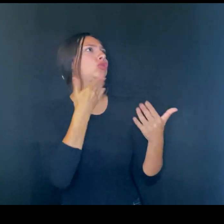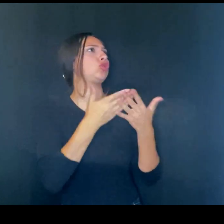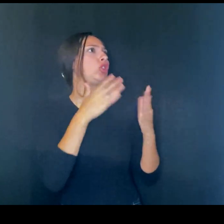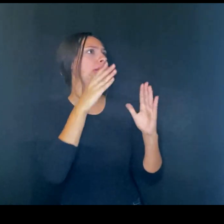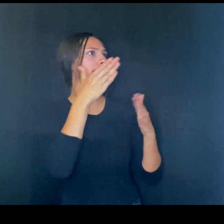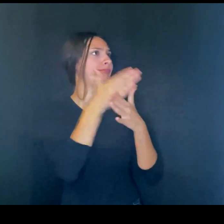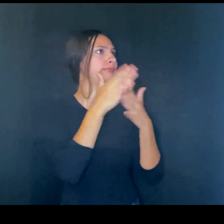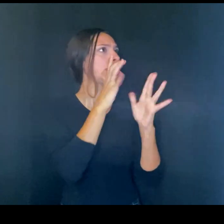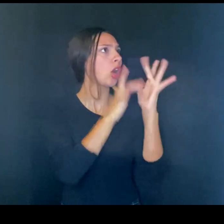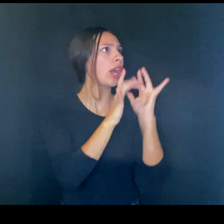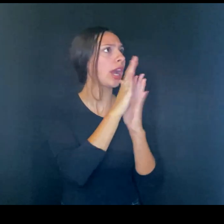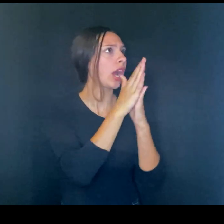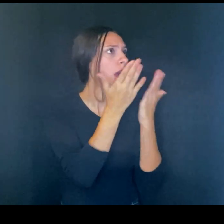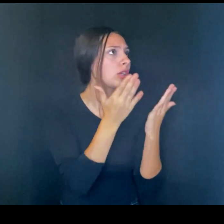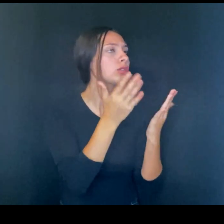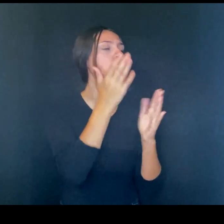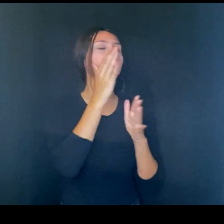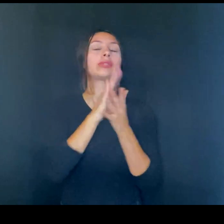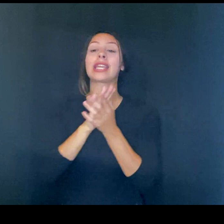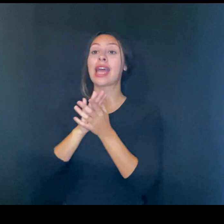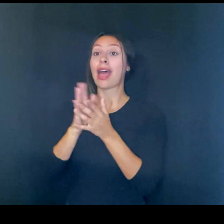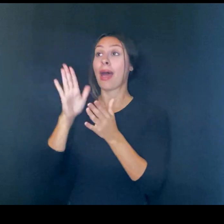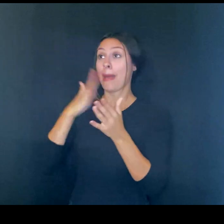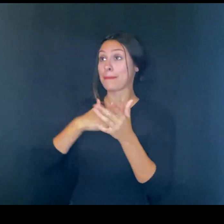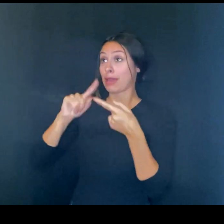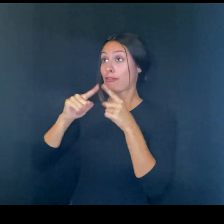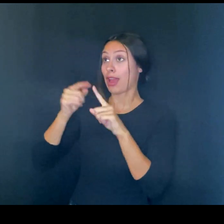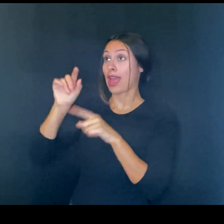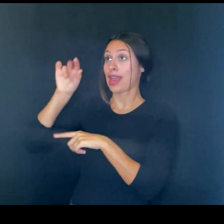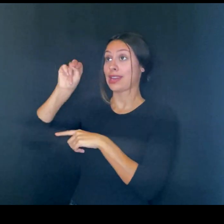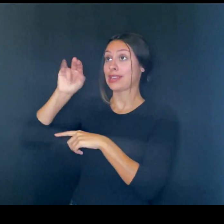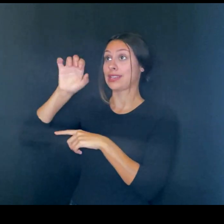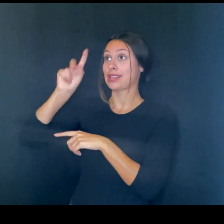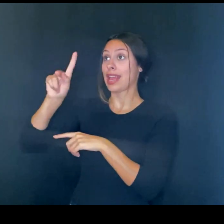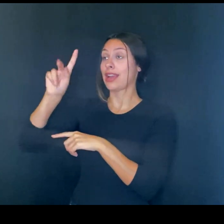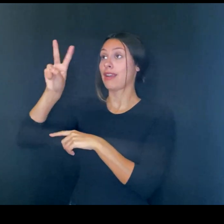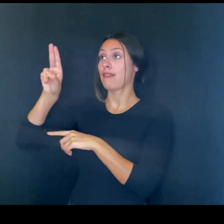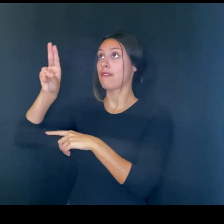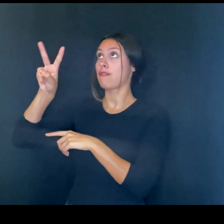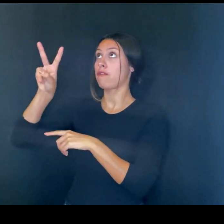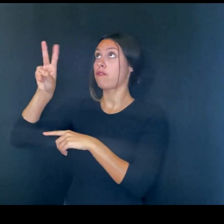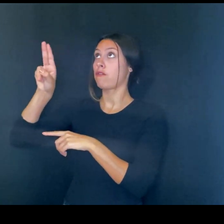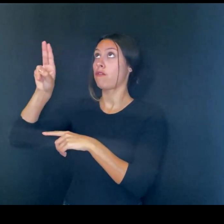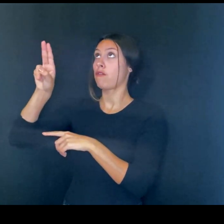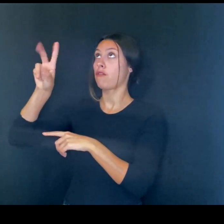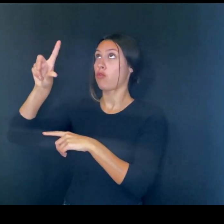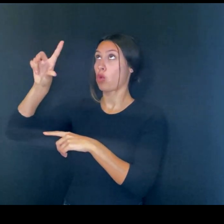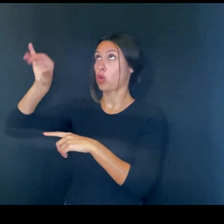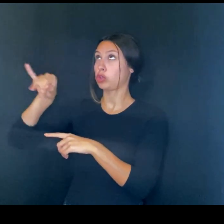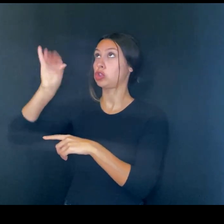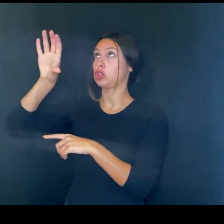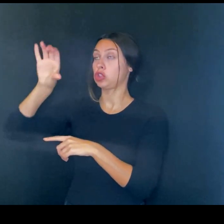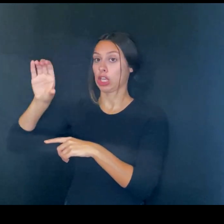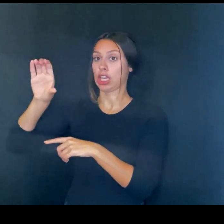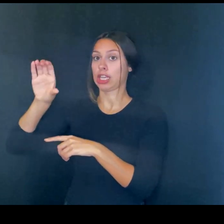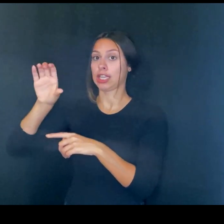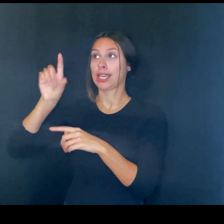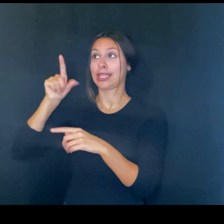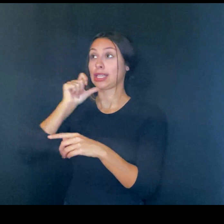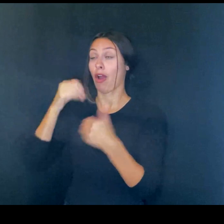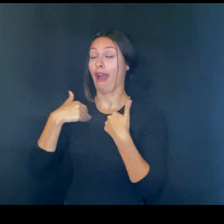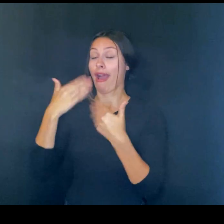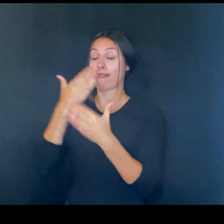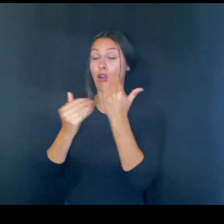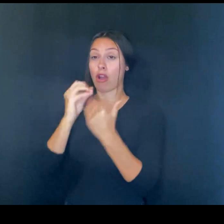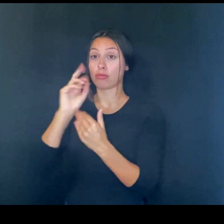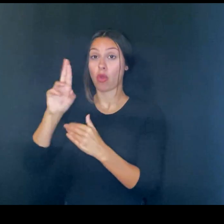Vujicic. He has arms and no legs. Yeah. Mm. And sometimes when you see him speak, well, it happens to me, and I think it